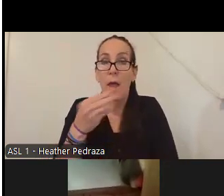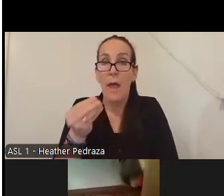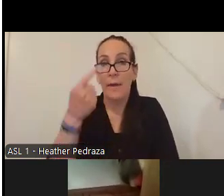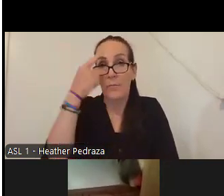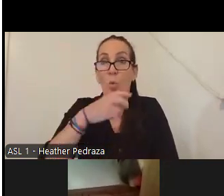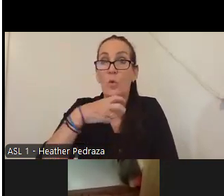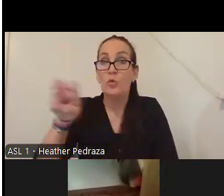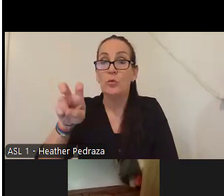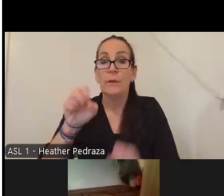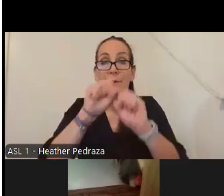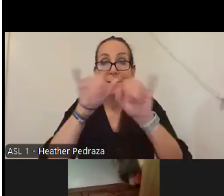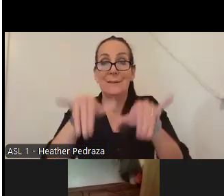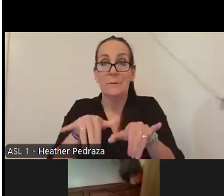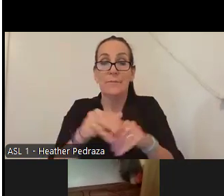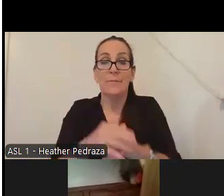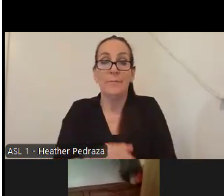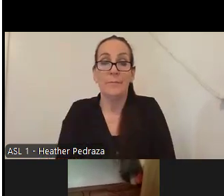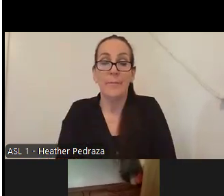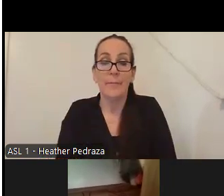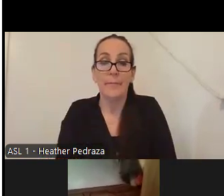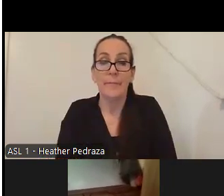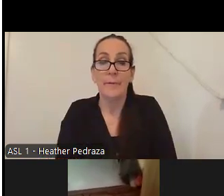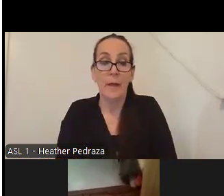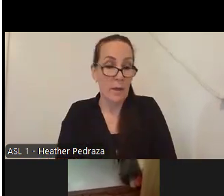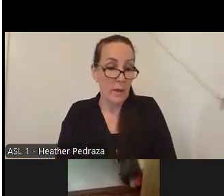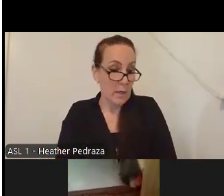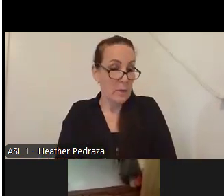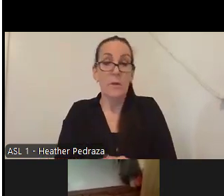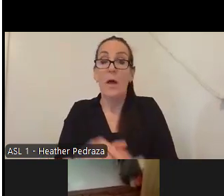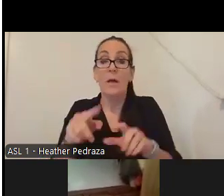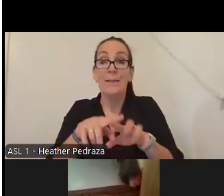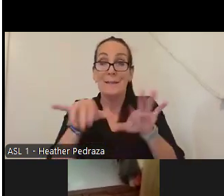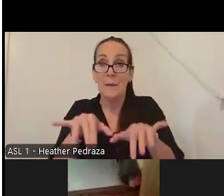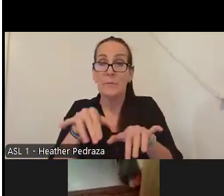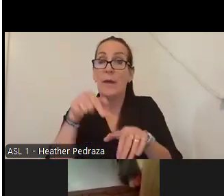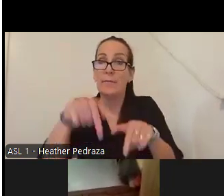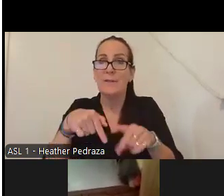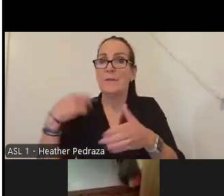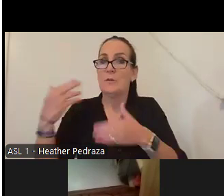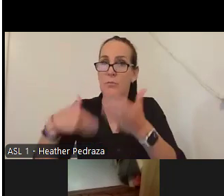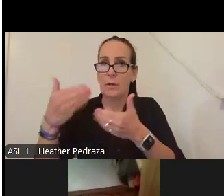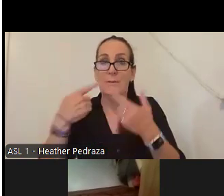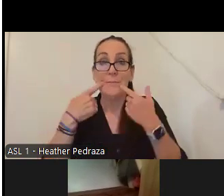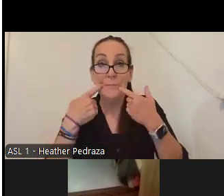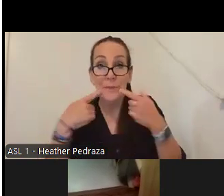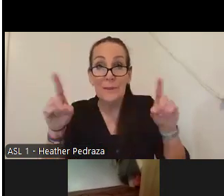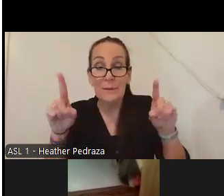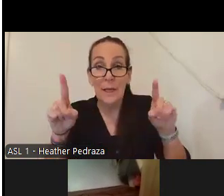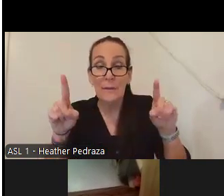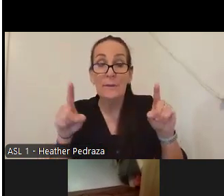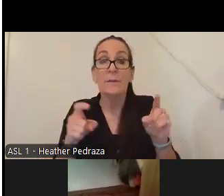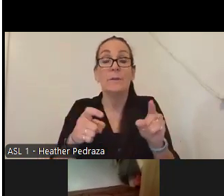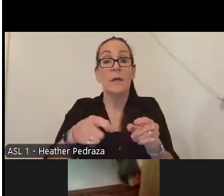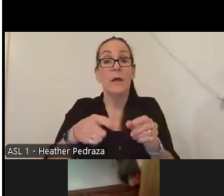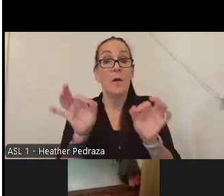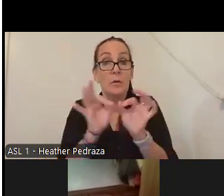system. And while these processes did not succeed in coming up with a cost estimate,